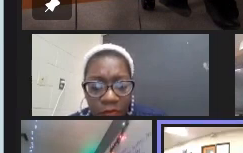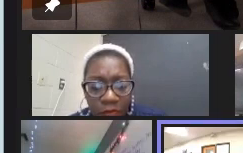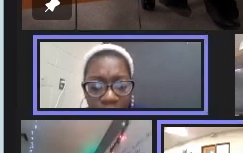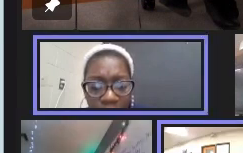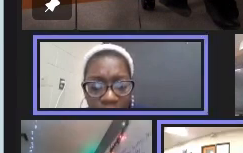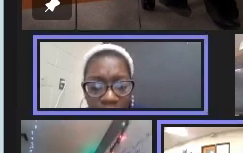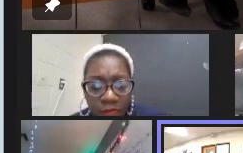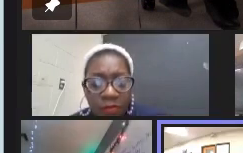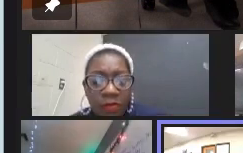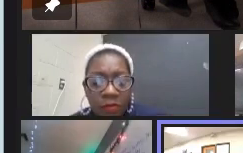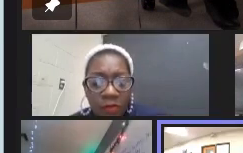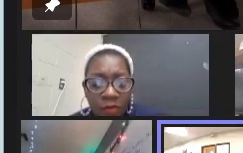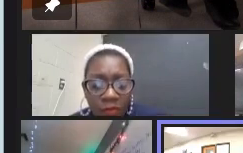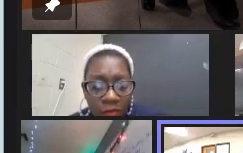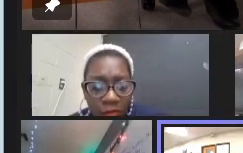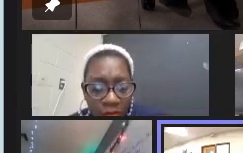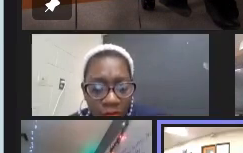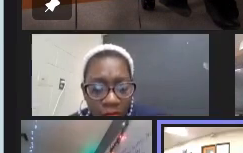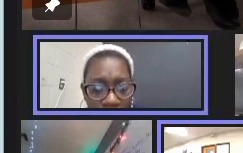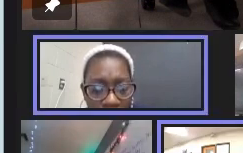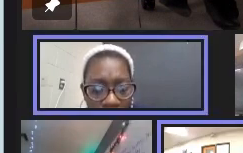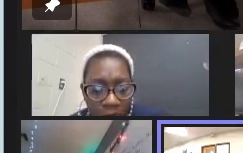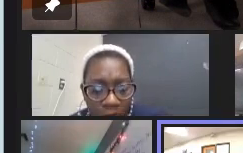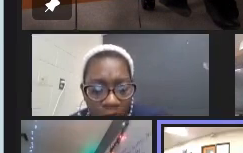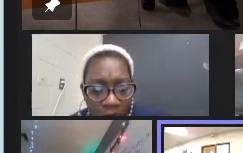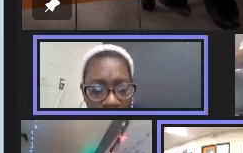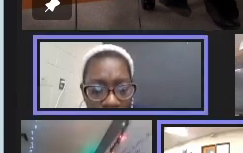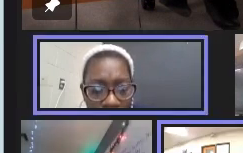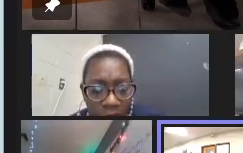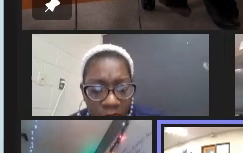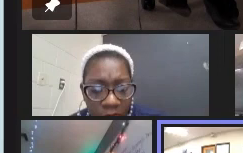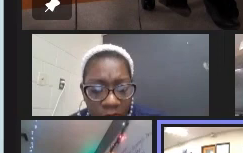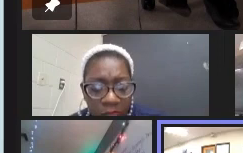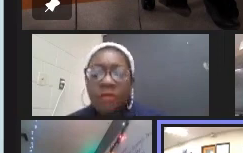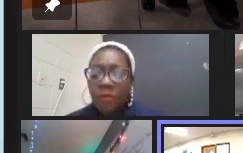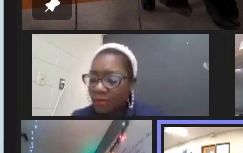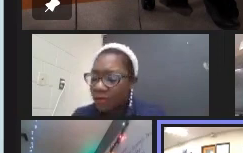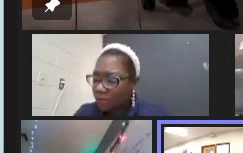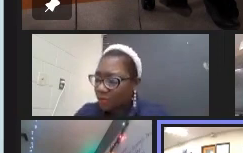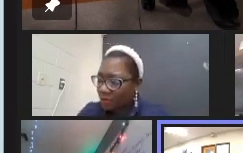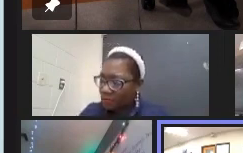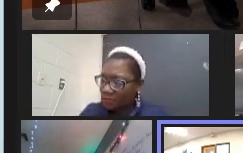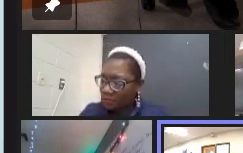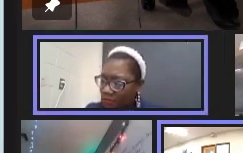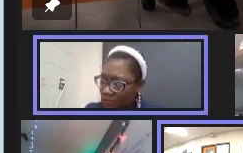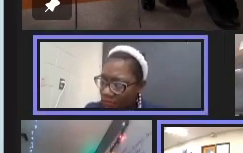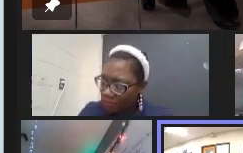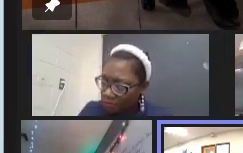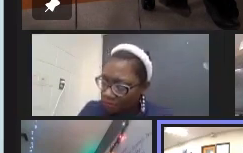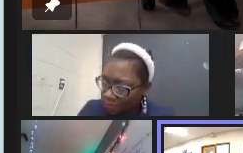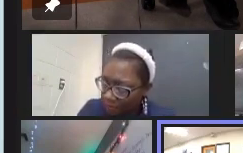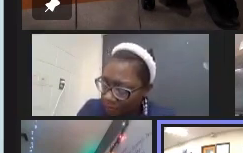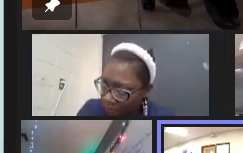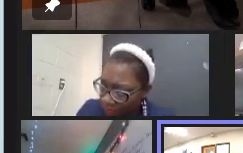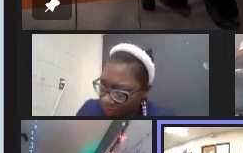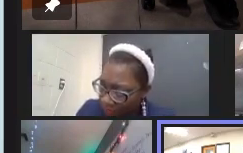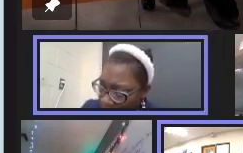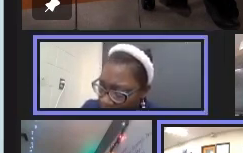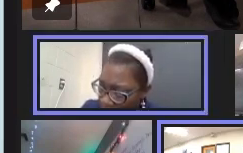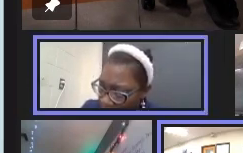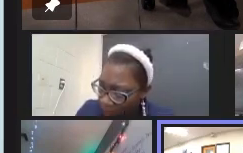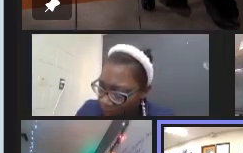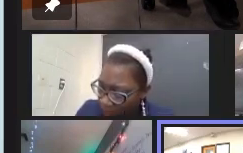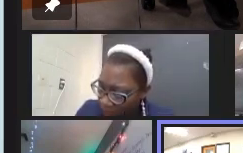secondary enrollments, and that information goes back to the primary enrollment, wherever they would have gone otherwise. So it really varies